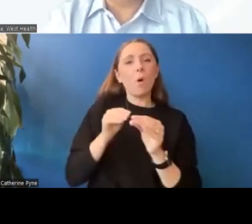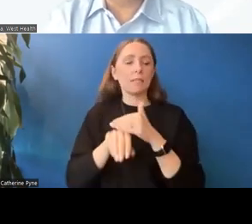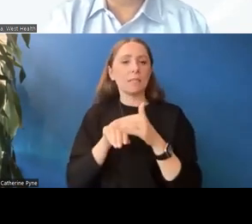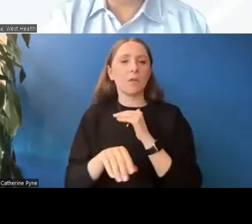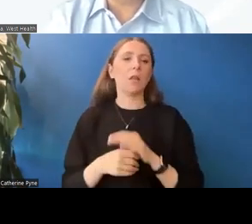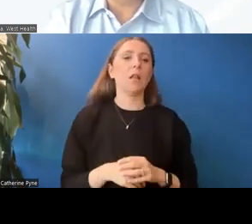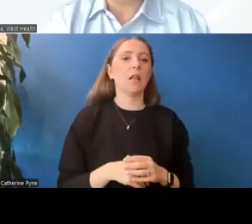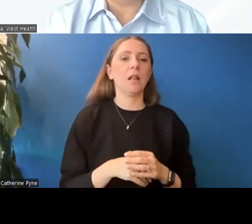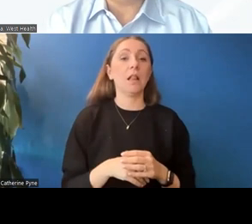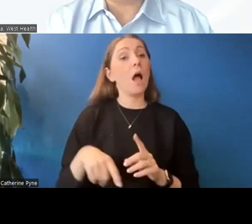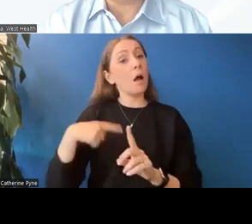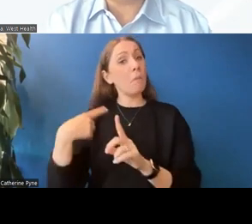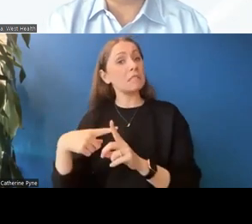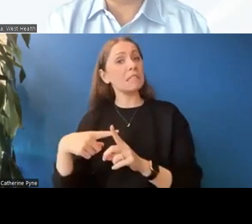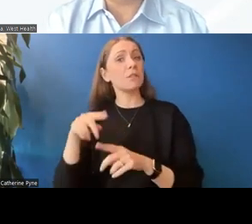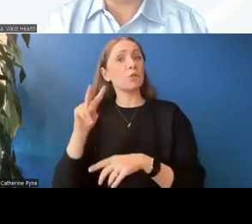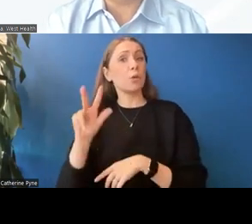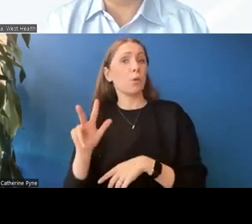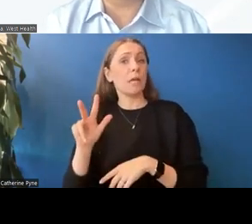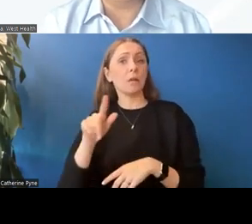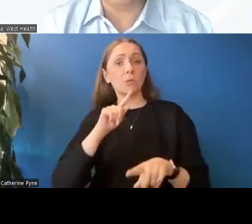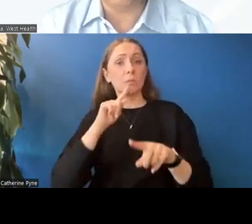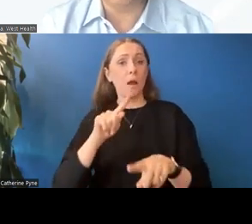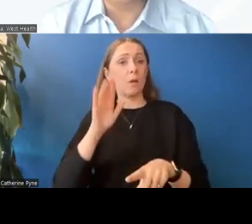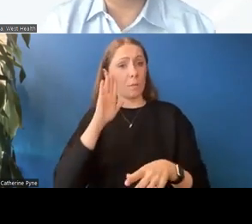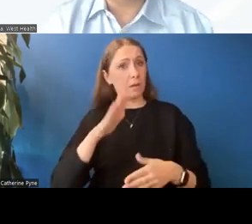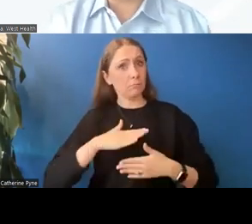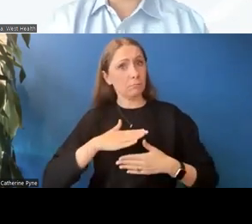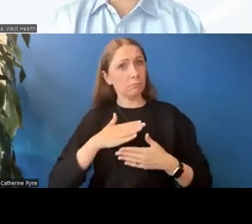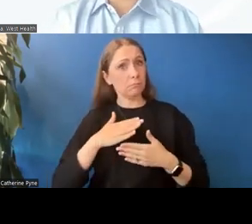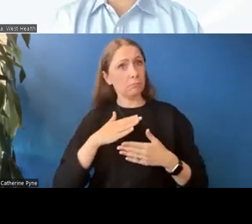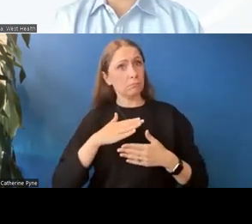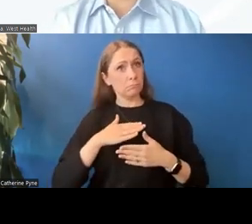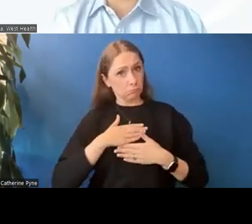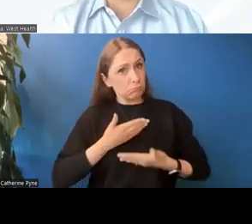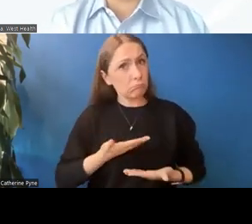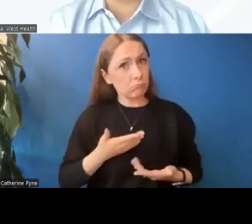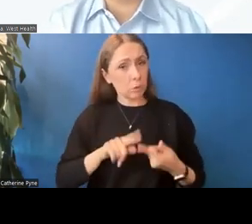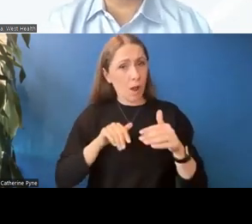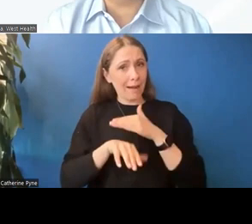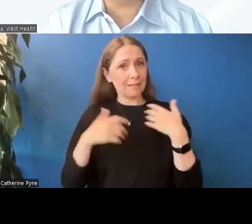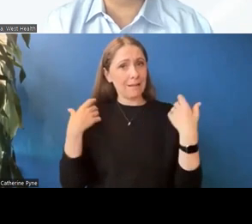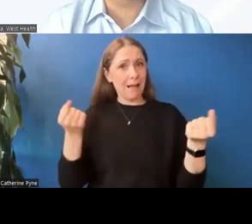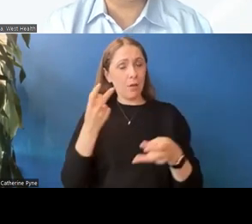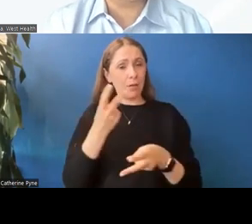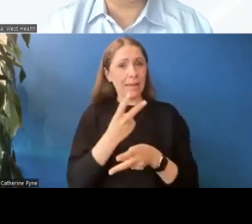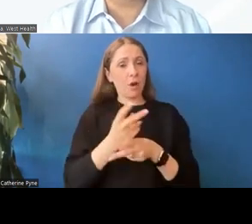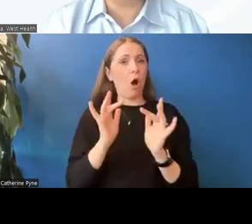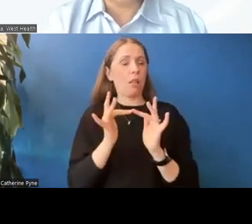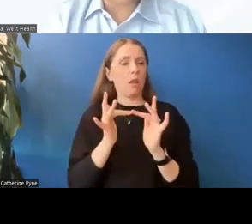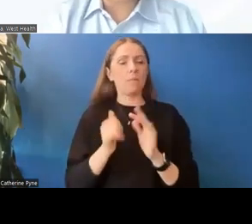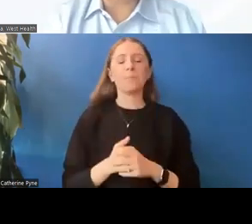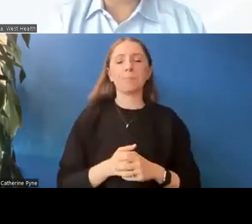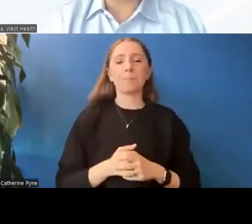note, almost 2 in 3 responded that they would be open to accessing healthcare in a virtual modality. And this is important